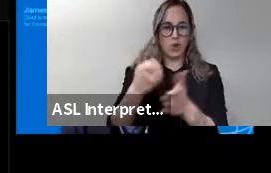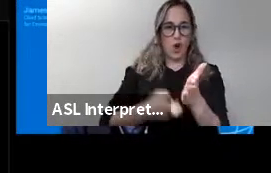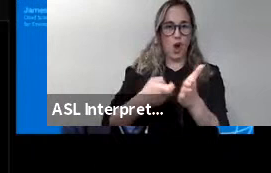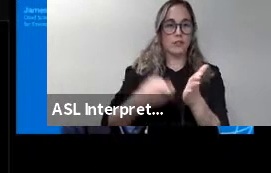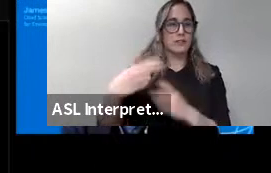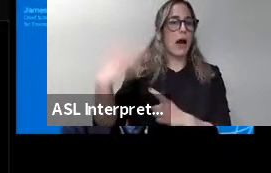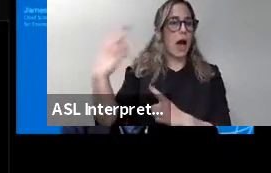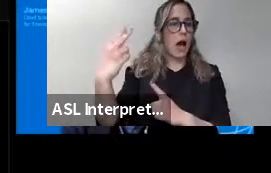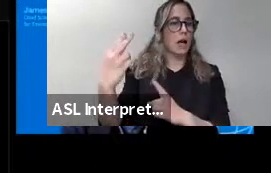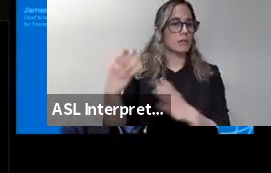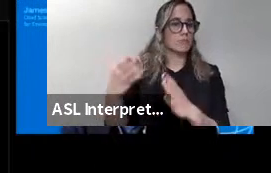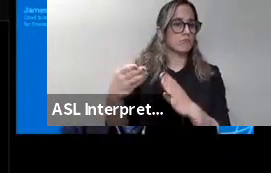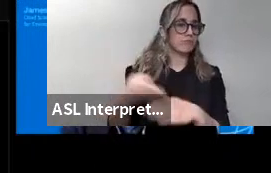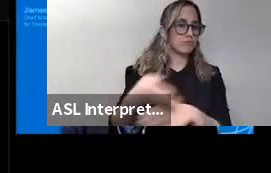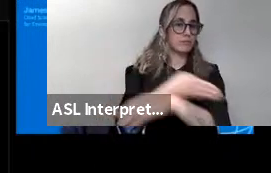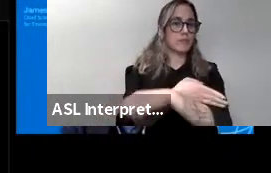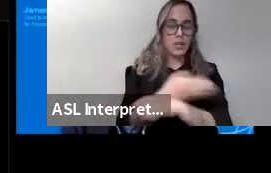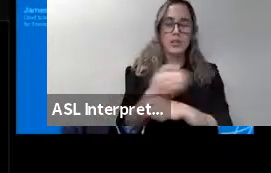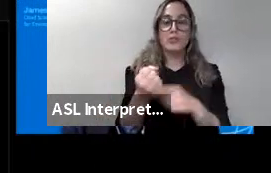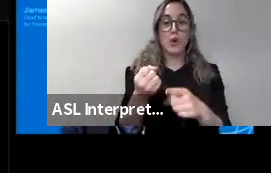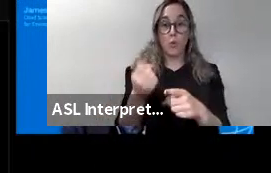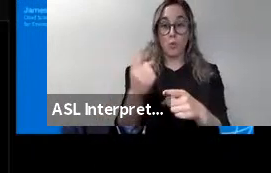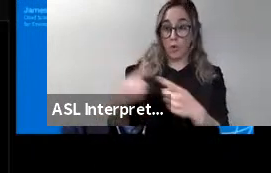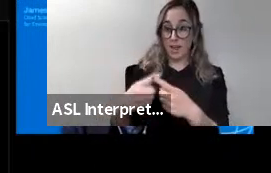human impacts from noise becomes available,